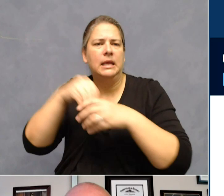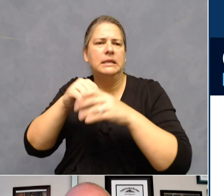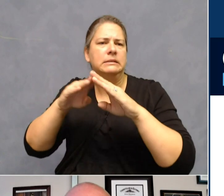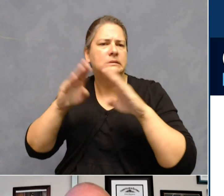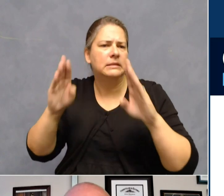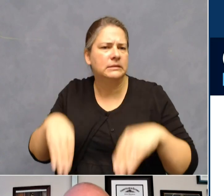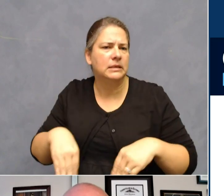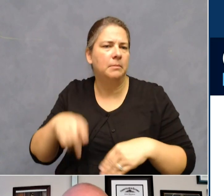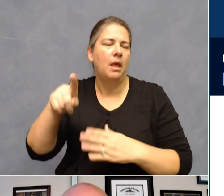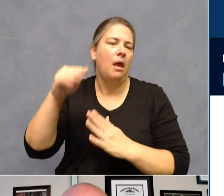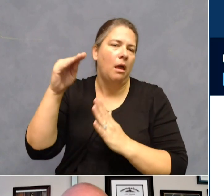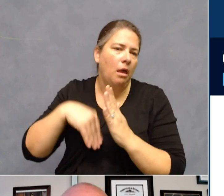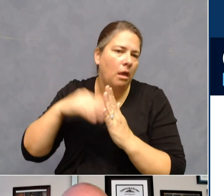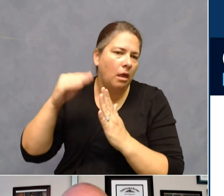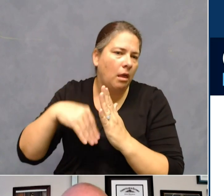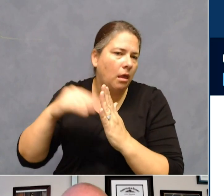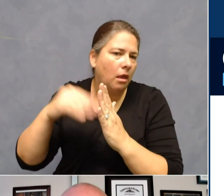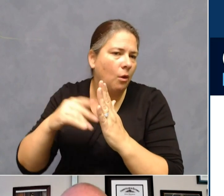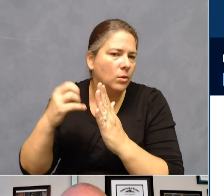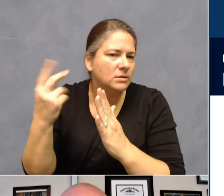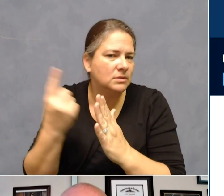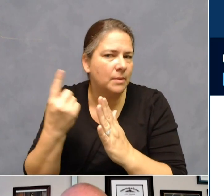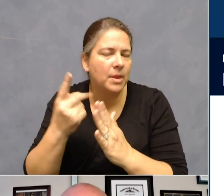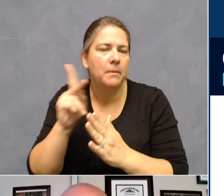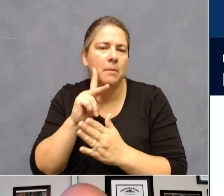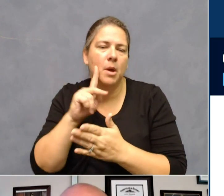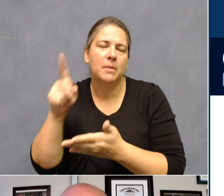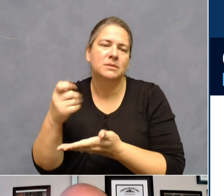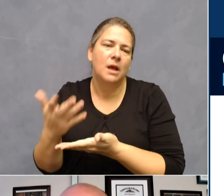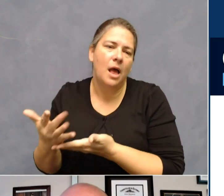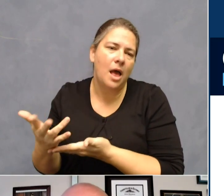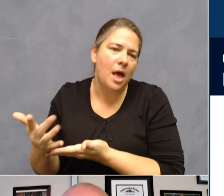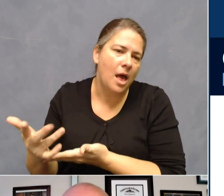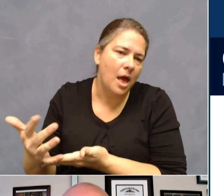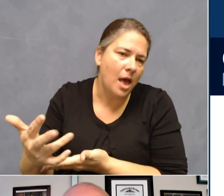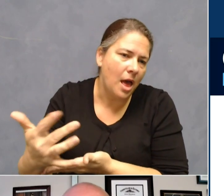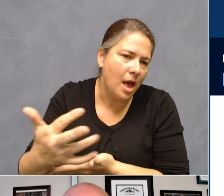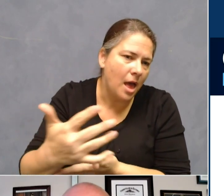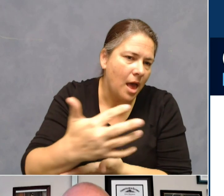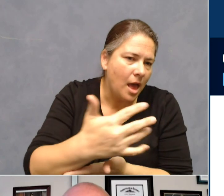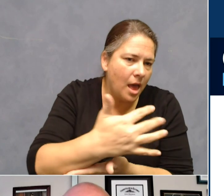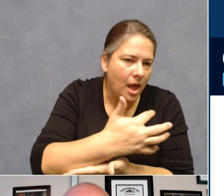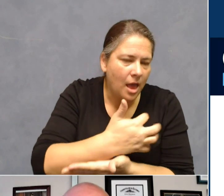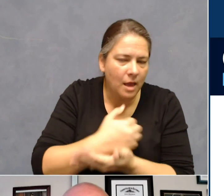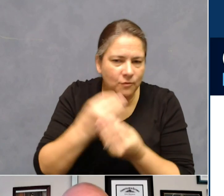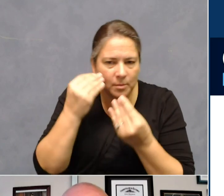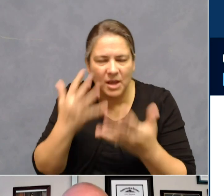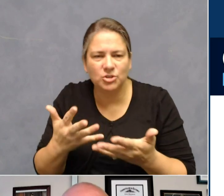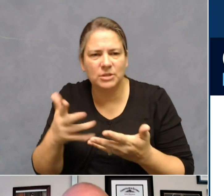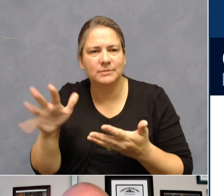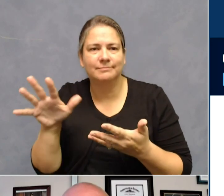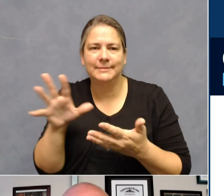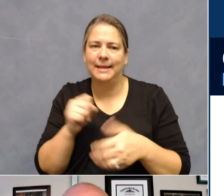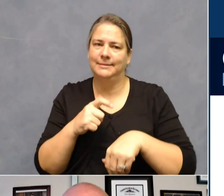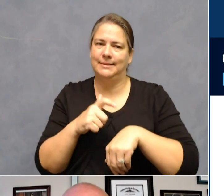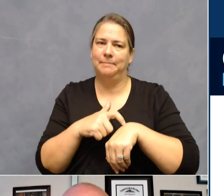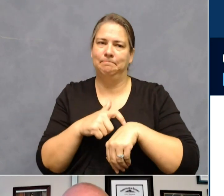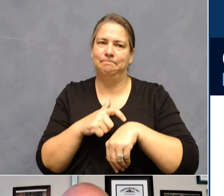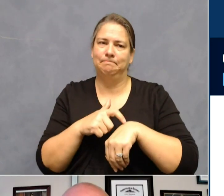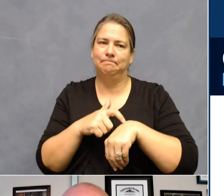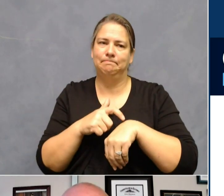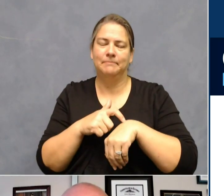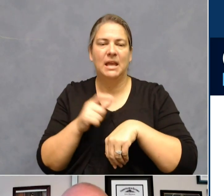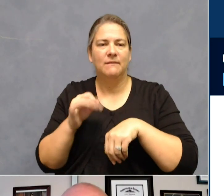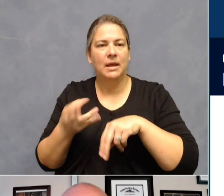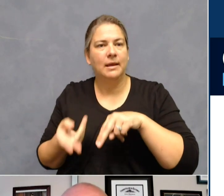as there are delays in the manual entry of data, as there are influxes of data. So when we tell you